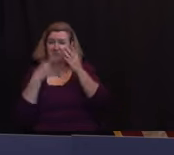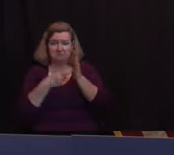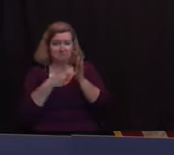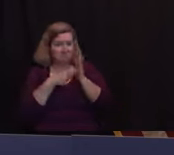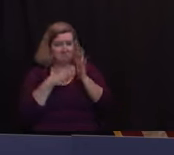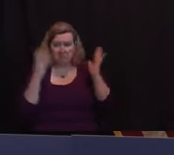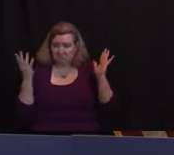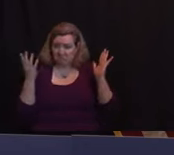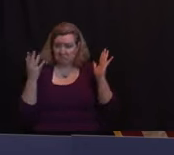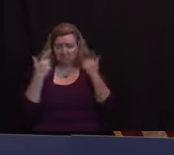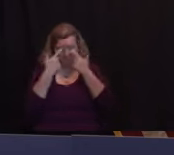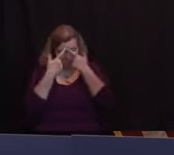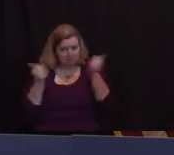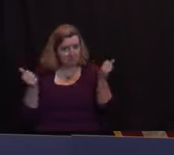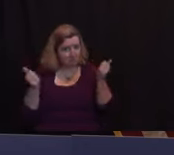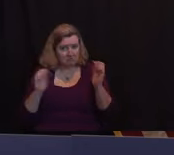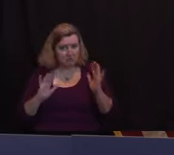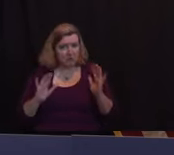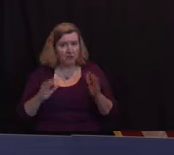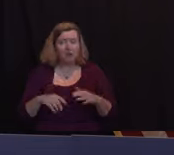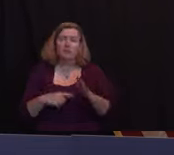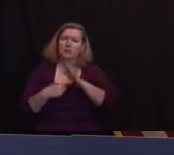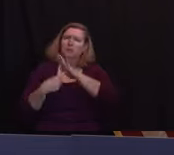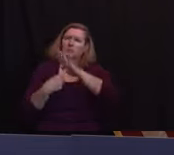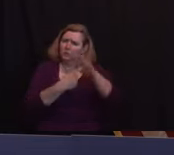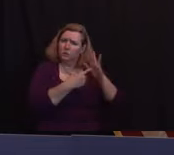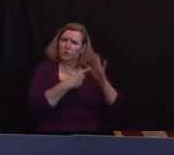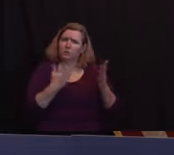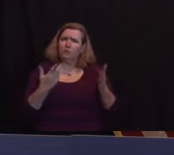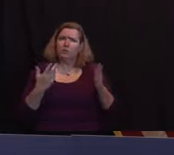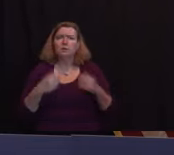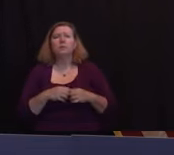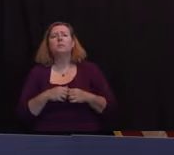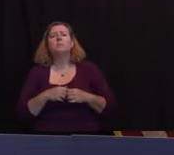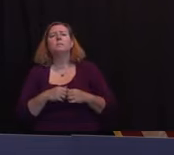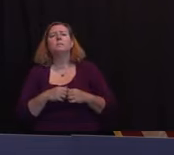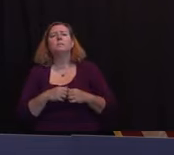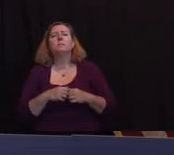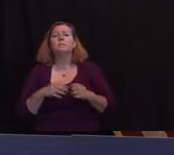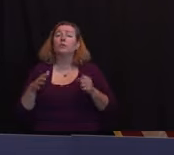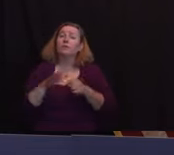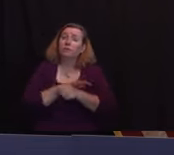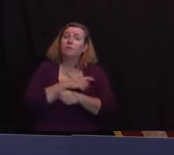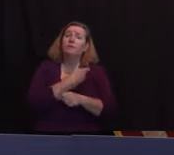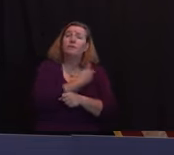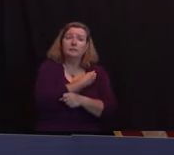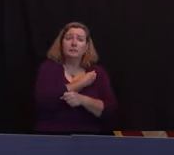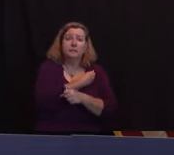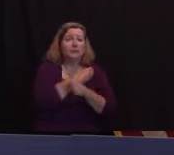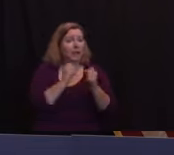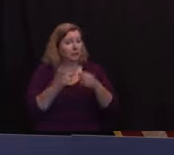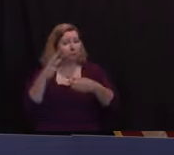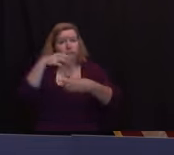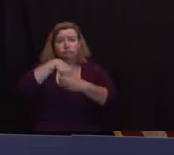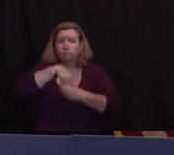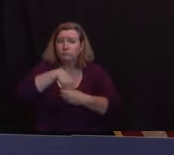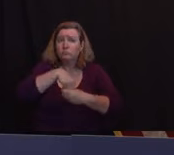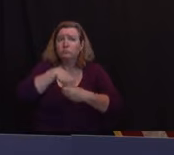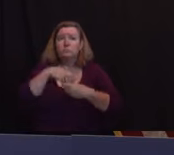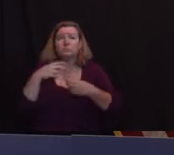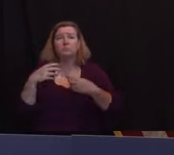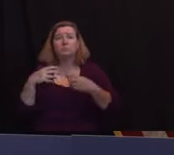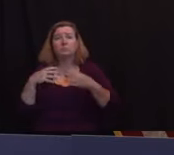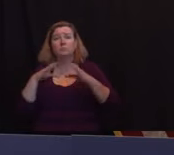activity. For example, a fully vaccinated participants may participate in communal dining without masking or